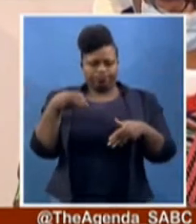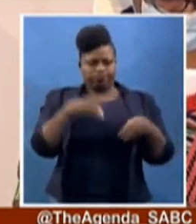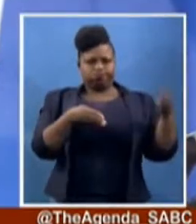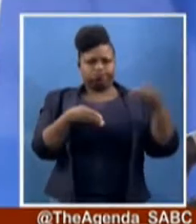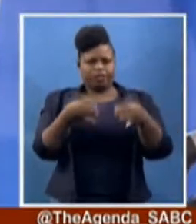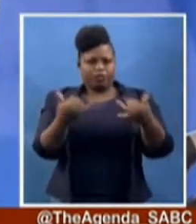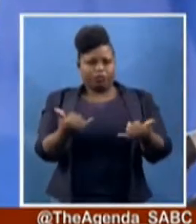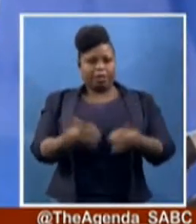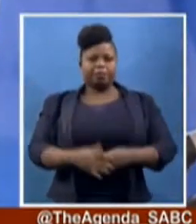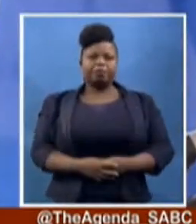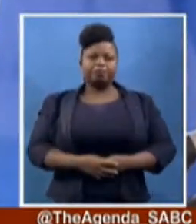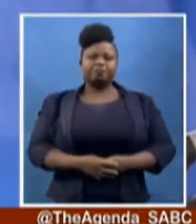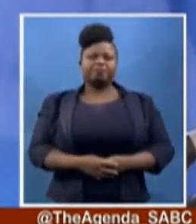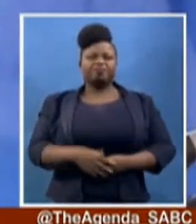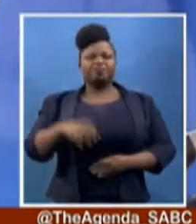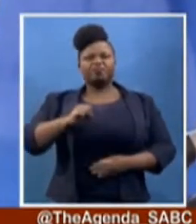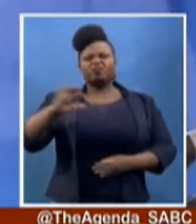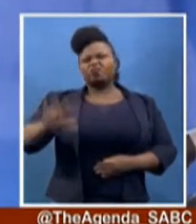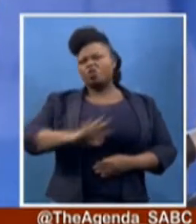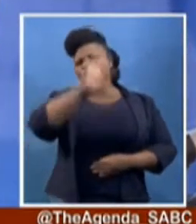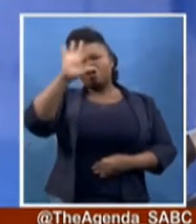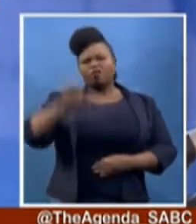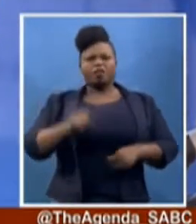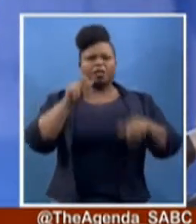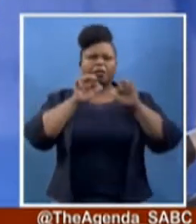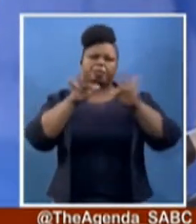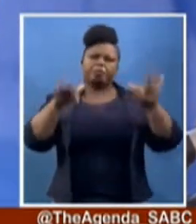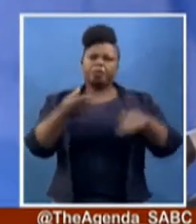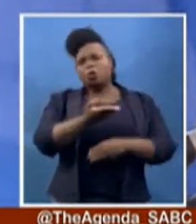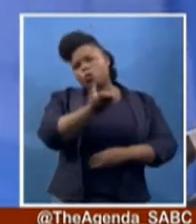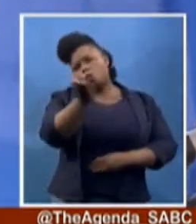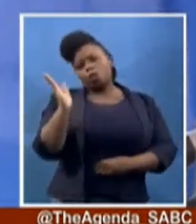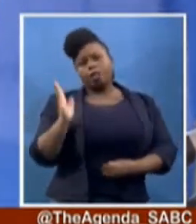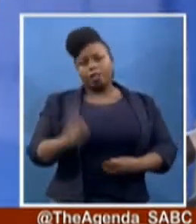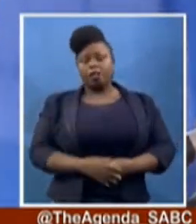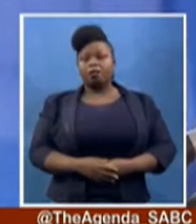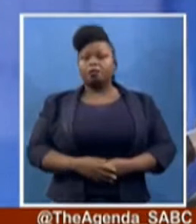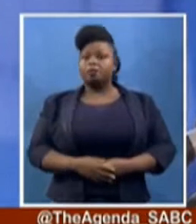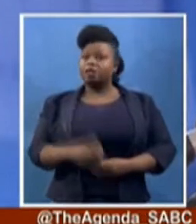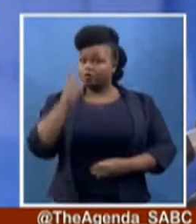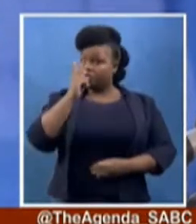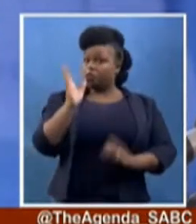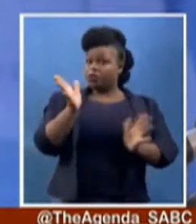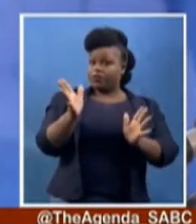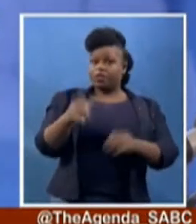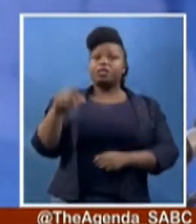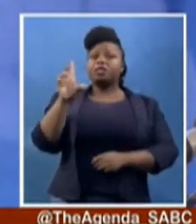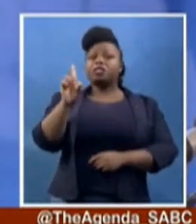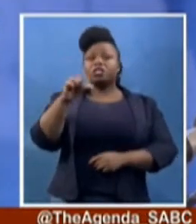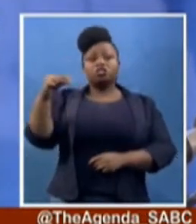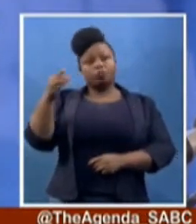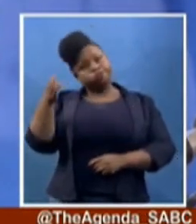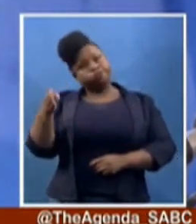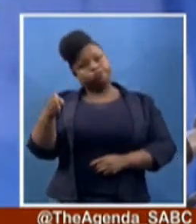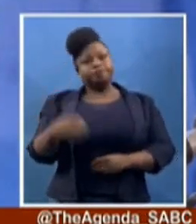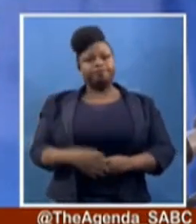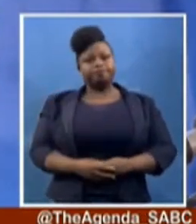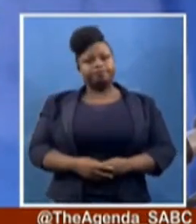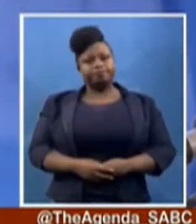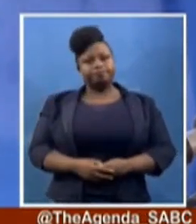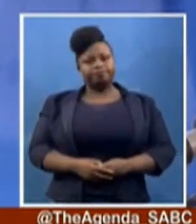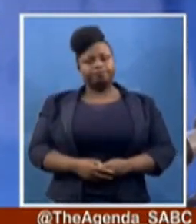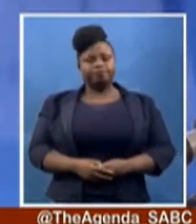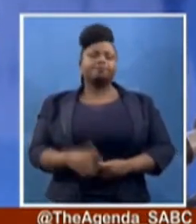general, and I'm sure I've seen my DGs also here. Let me just say, protocol